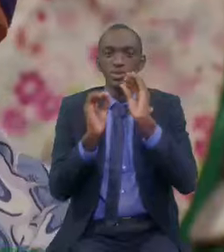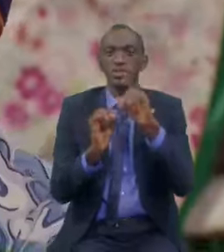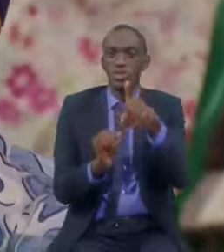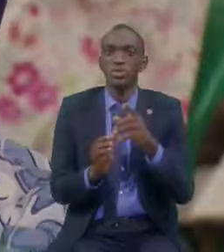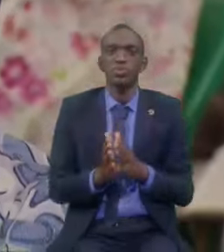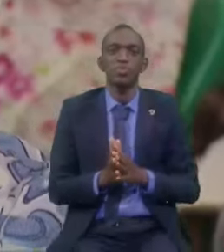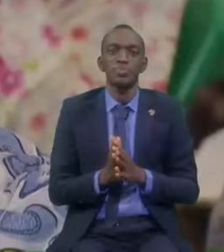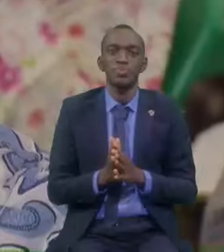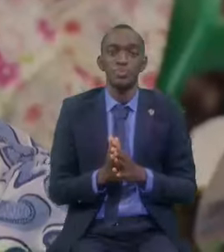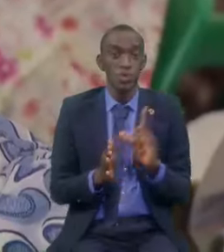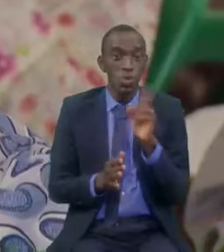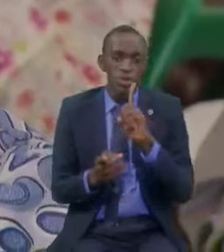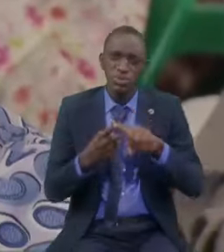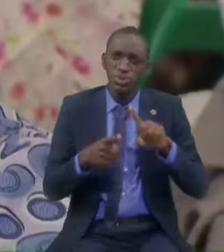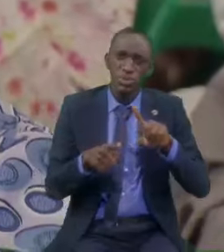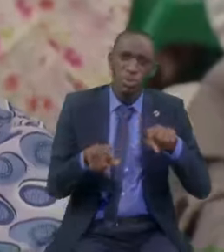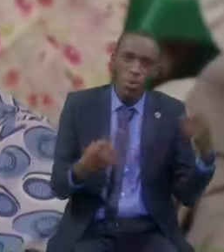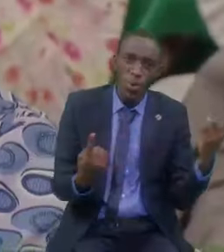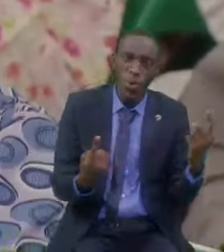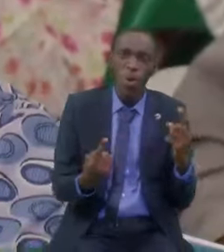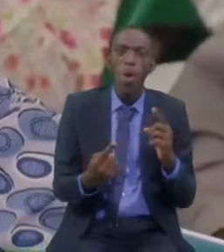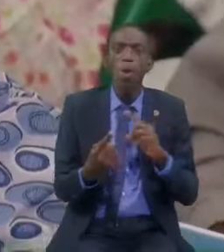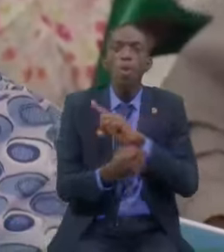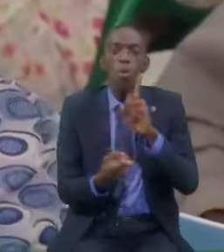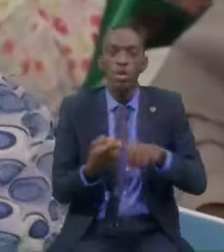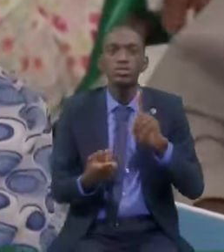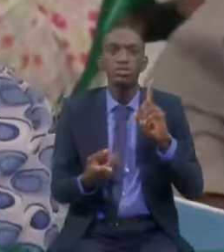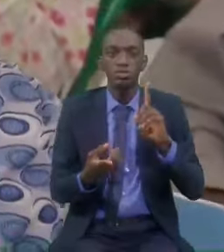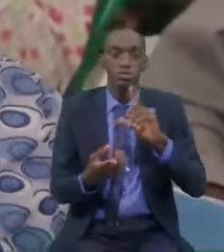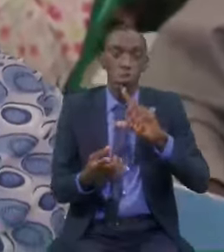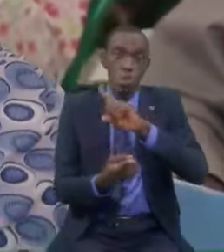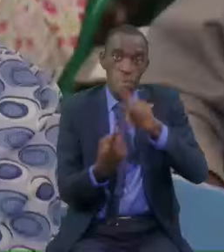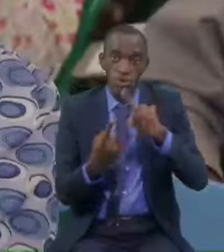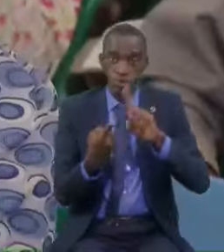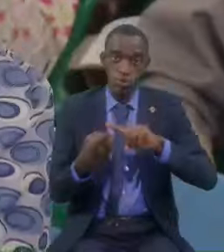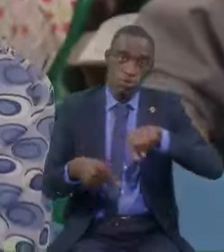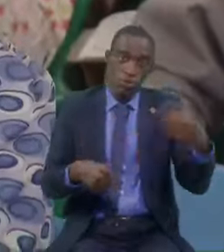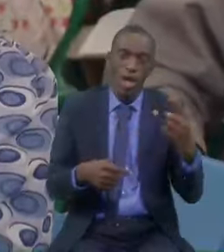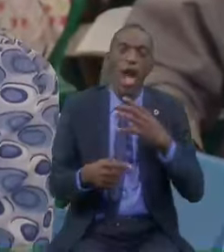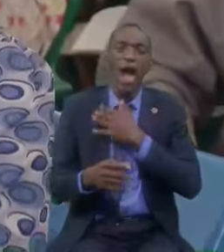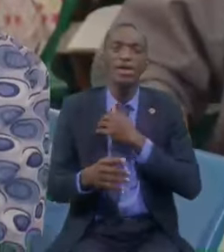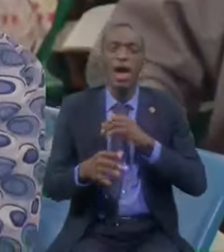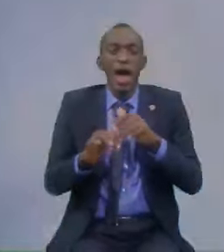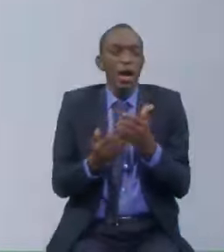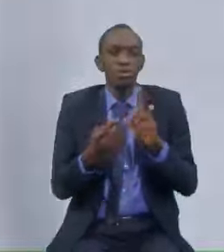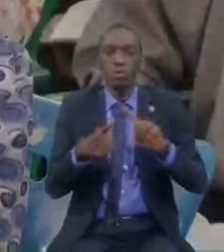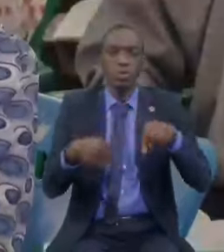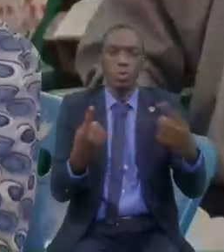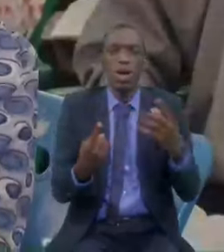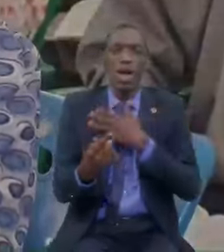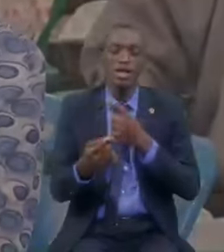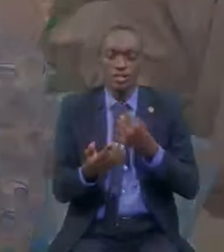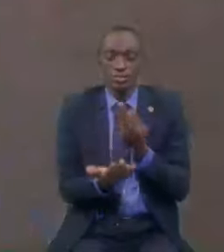go, when to go, how to go, and the resources you need,